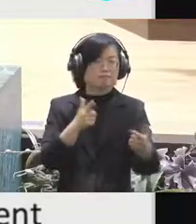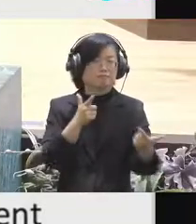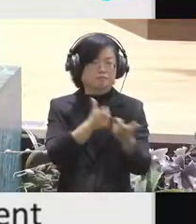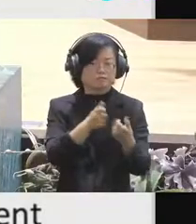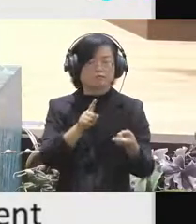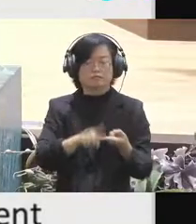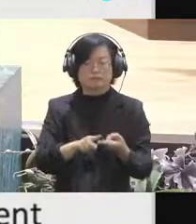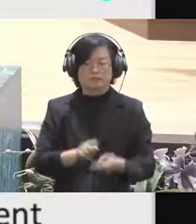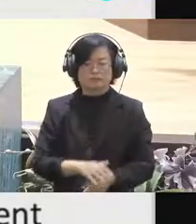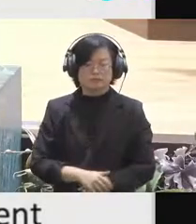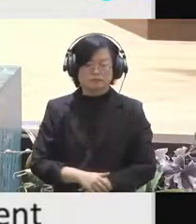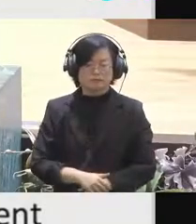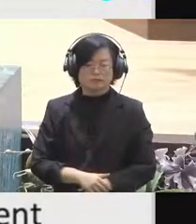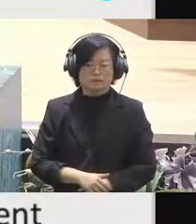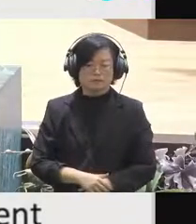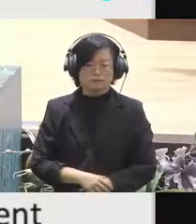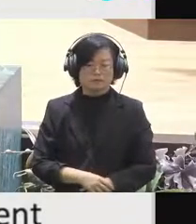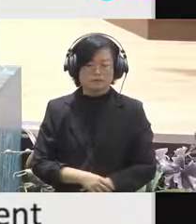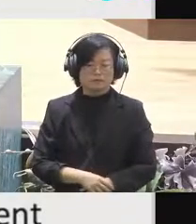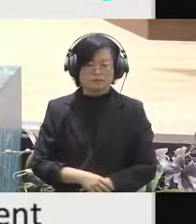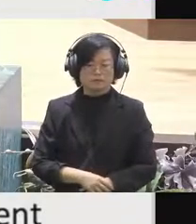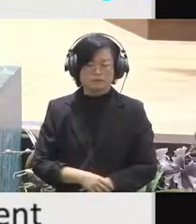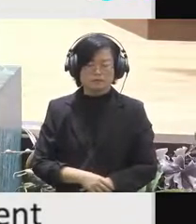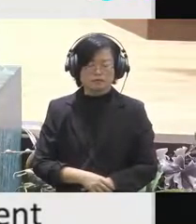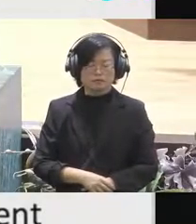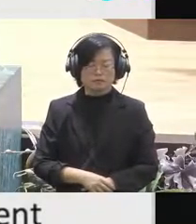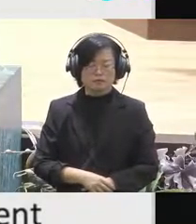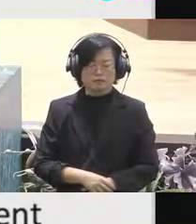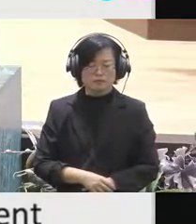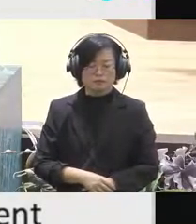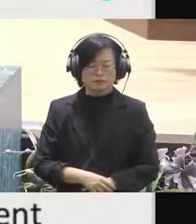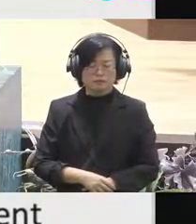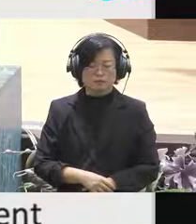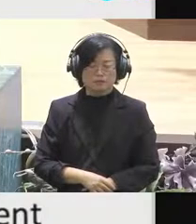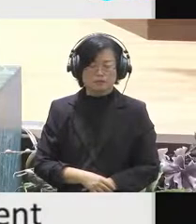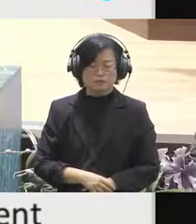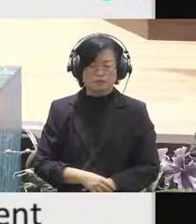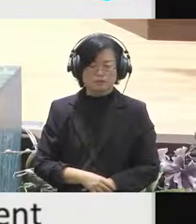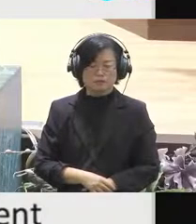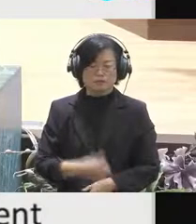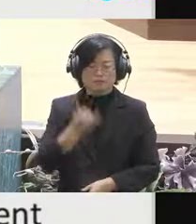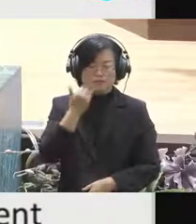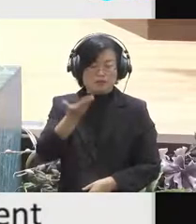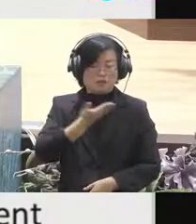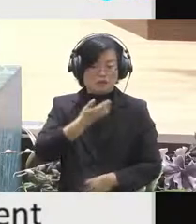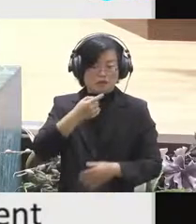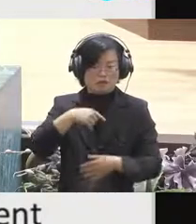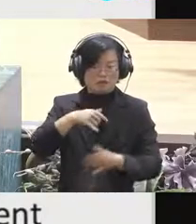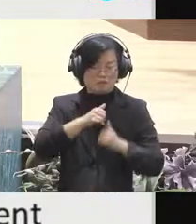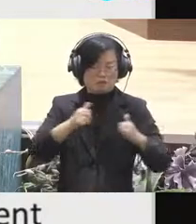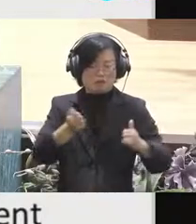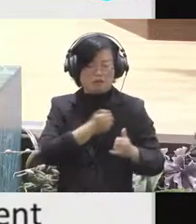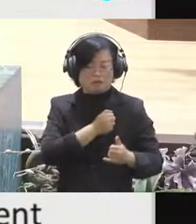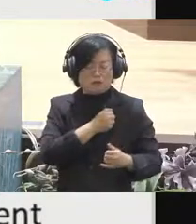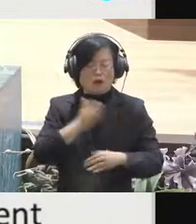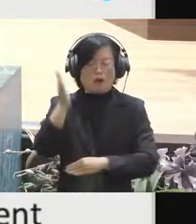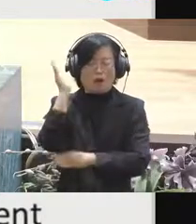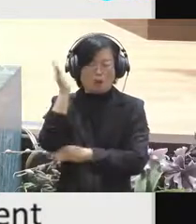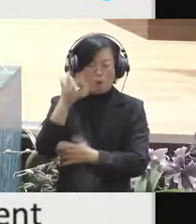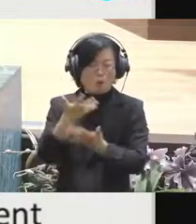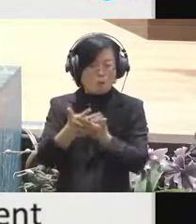how our data portal will be of our data sharing and the quality of our data should be of an international